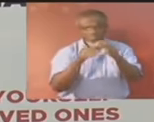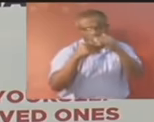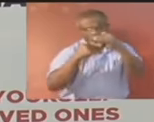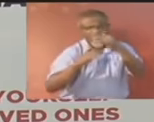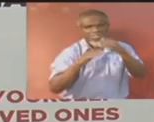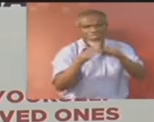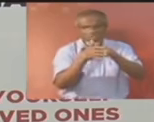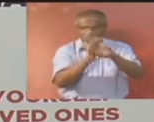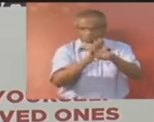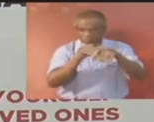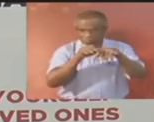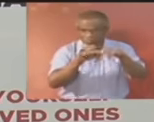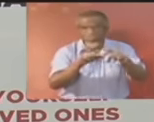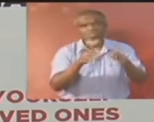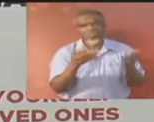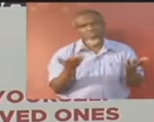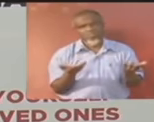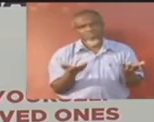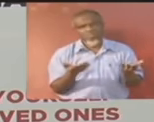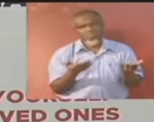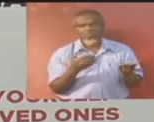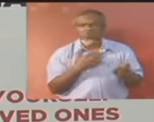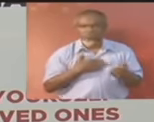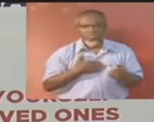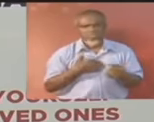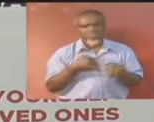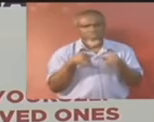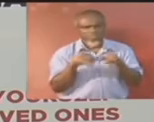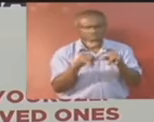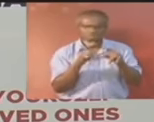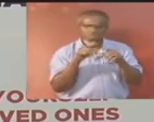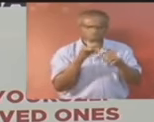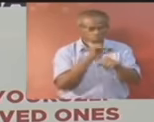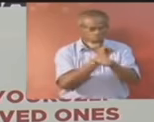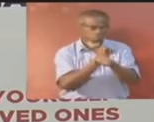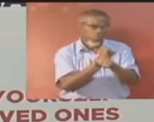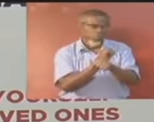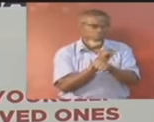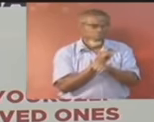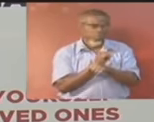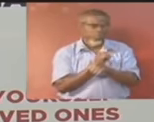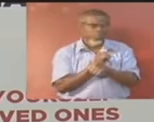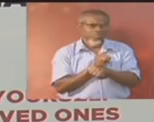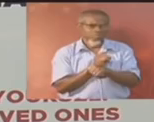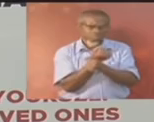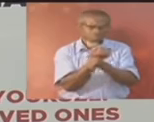measures. Your second question dealt with the hotel industry. And I'd